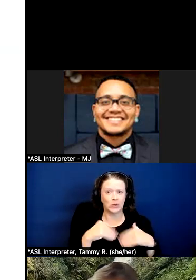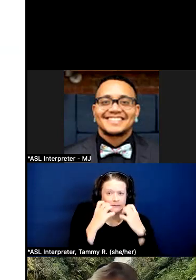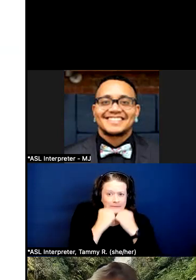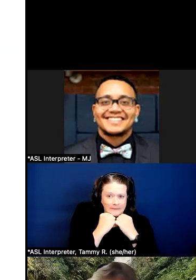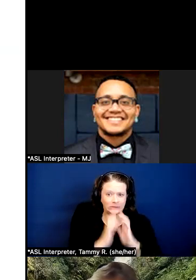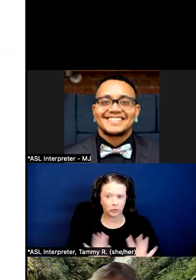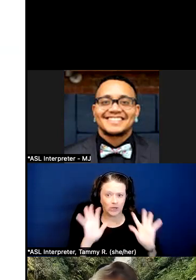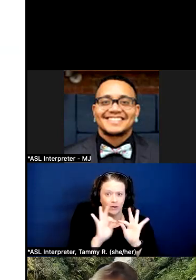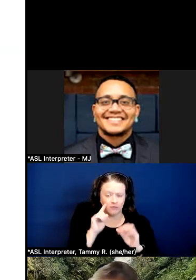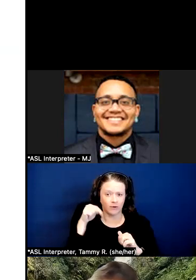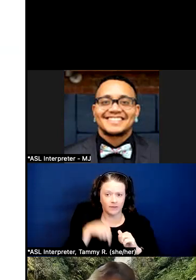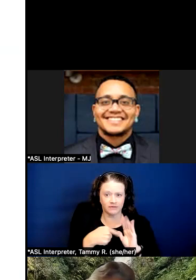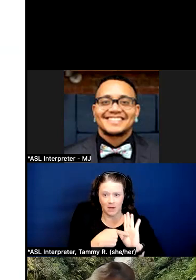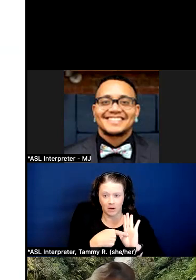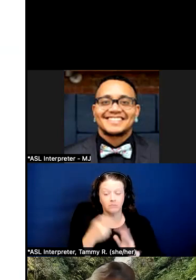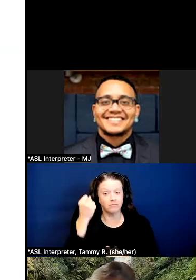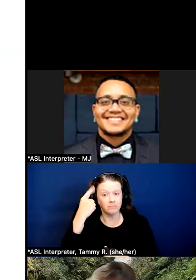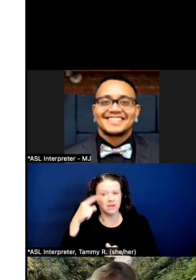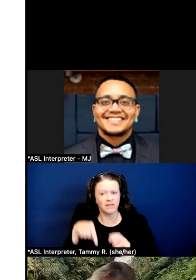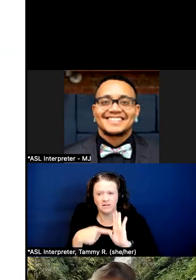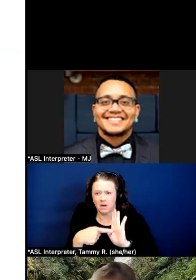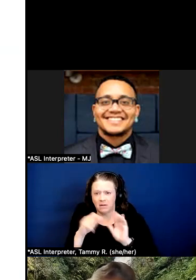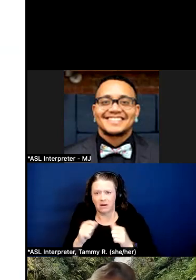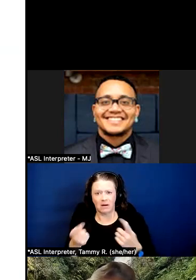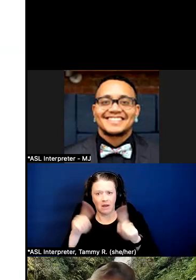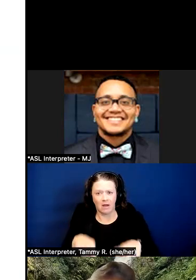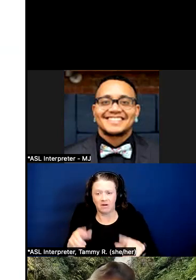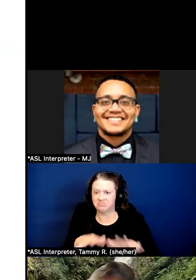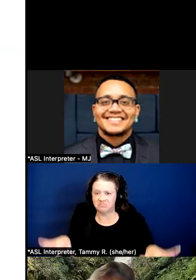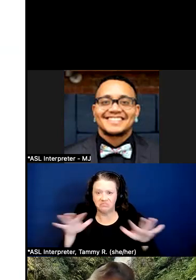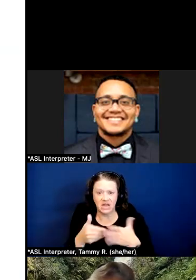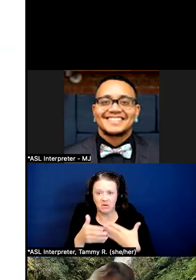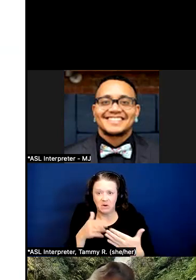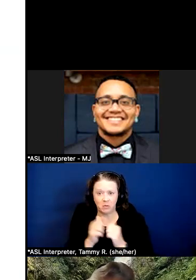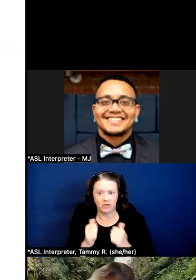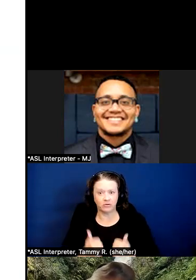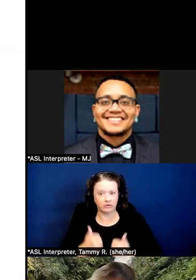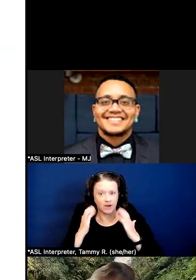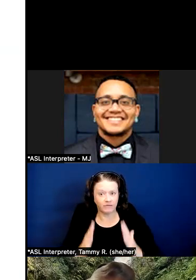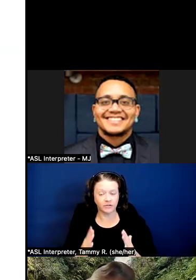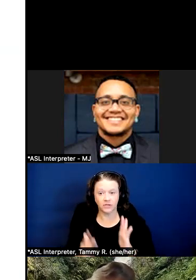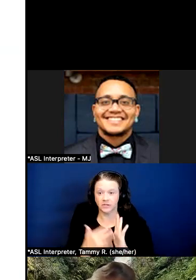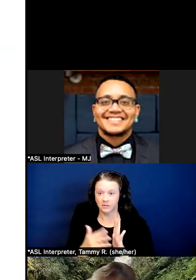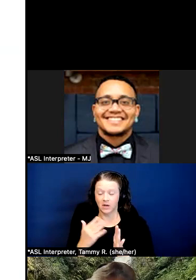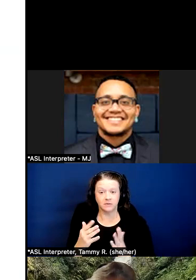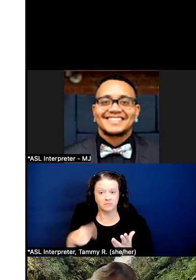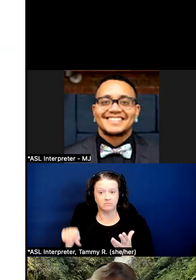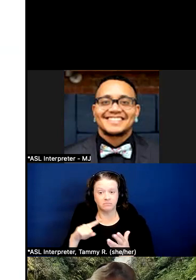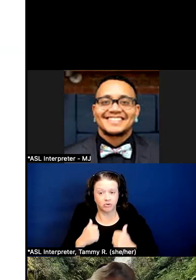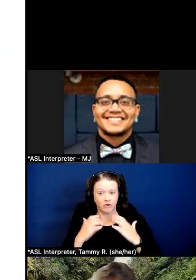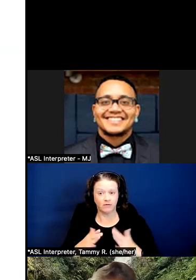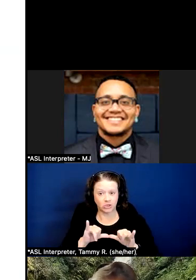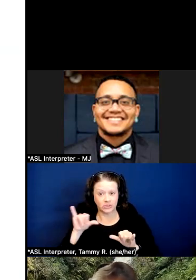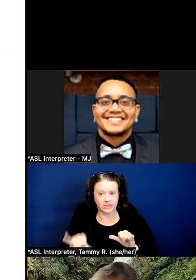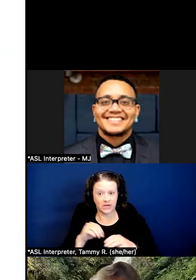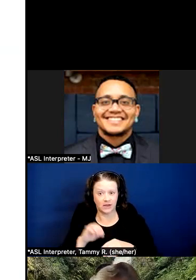this model can occur anywhere with survivors. Sometimes it's with survivors who are still staying in their current